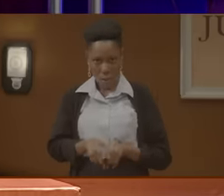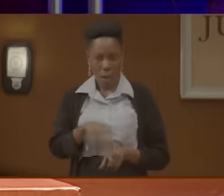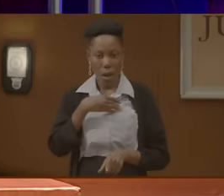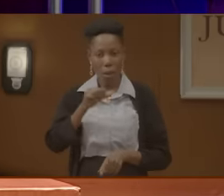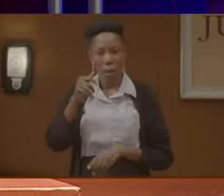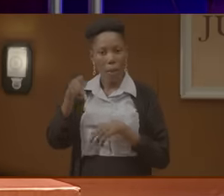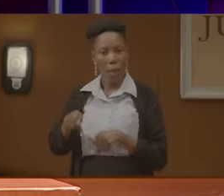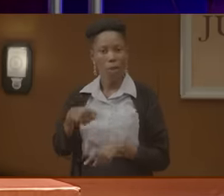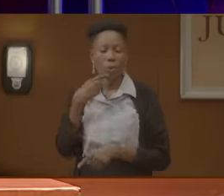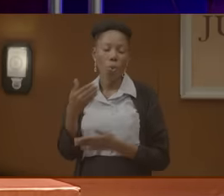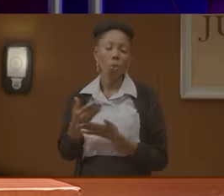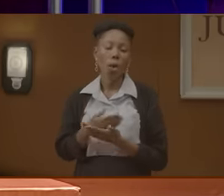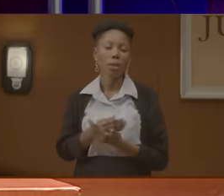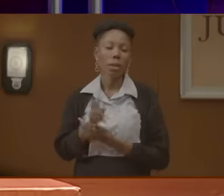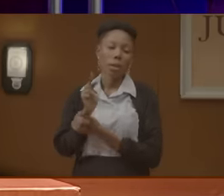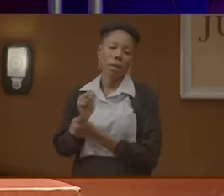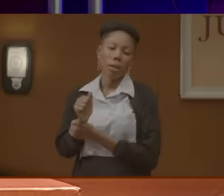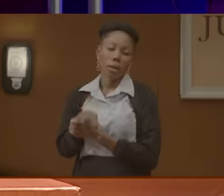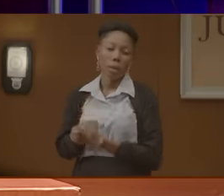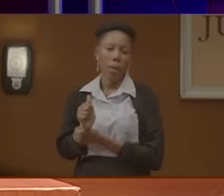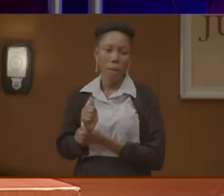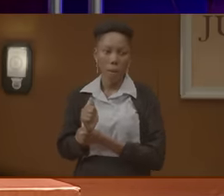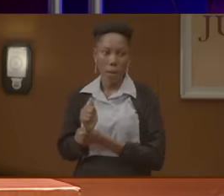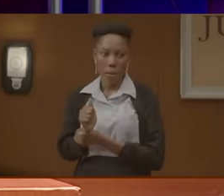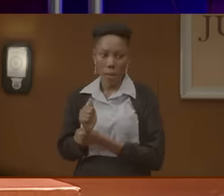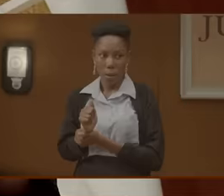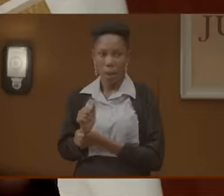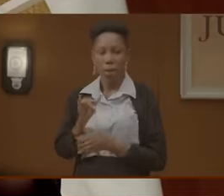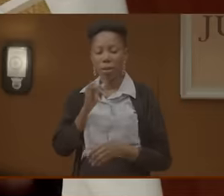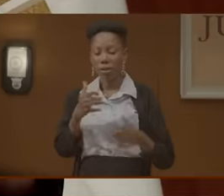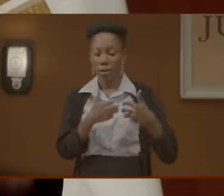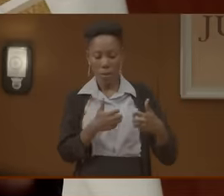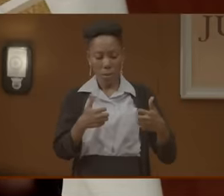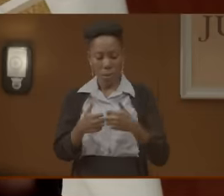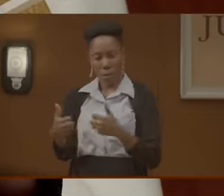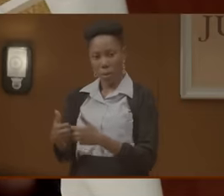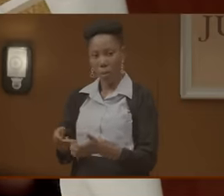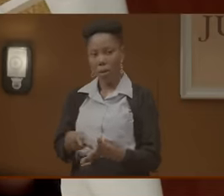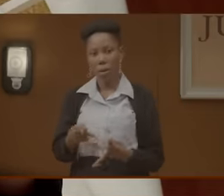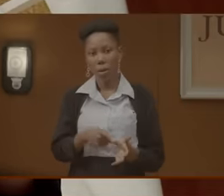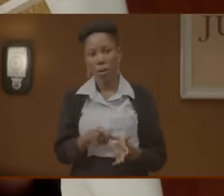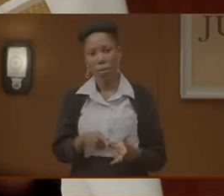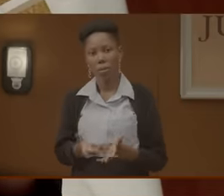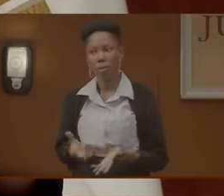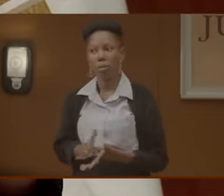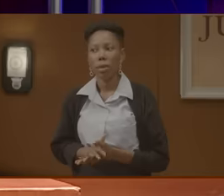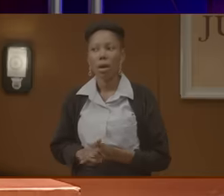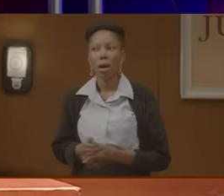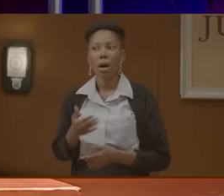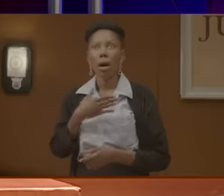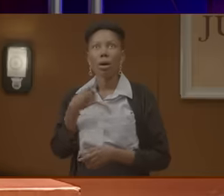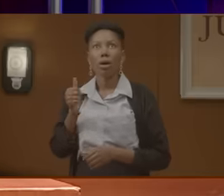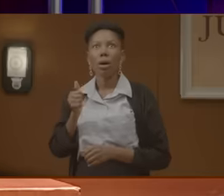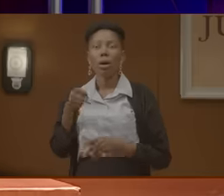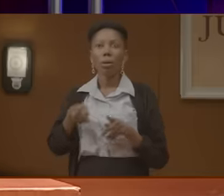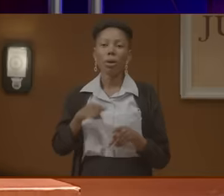bill is one of their sisters also. Okay, separate. Okay. When the other person that collecting NEPA